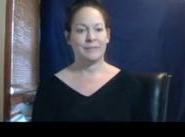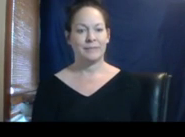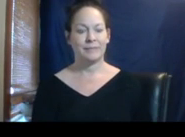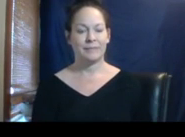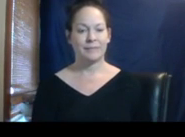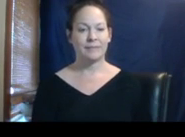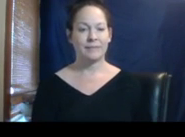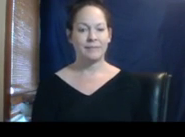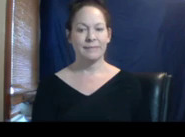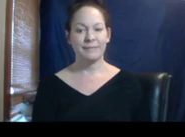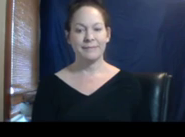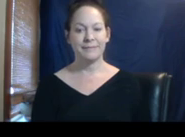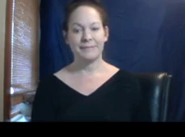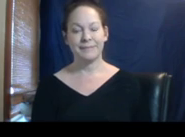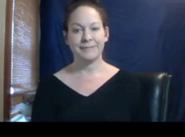And